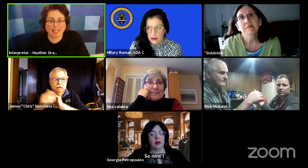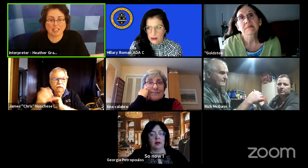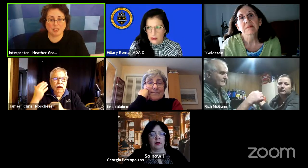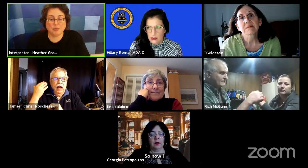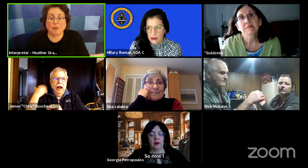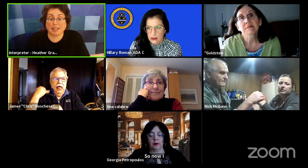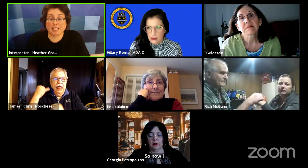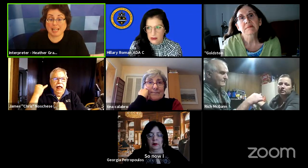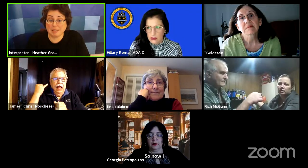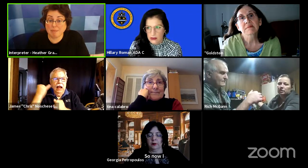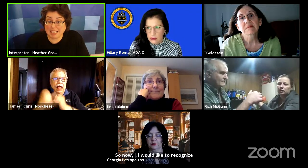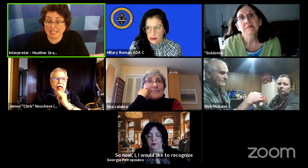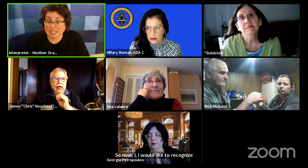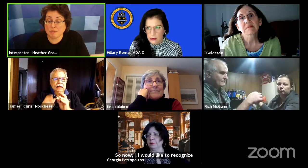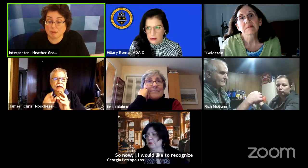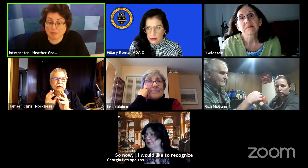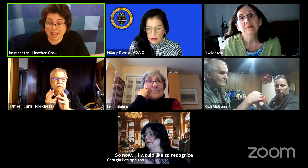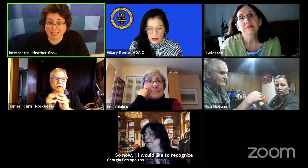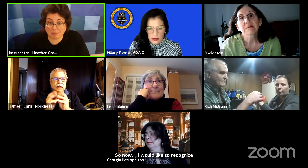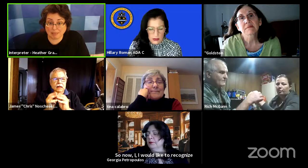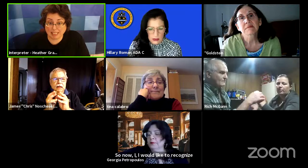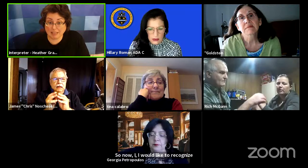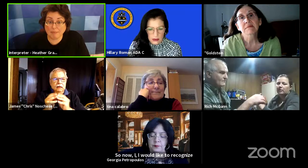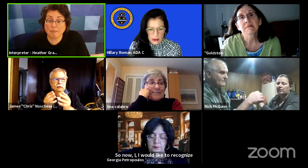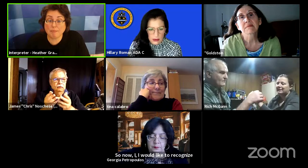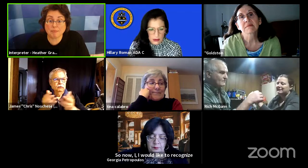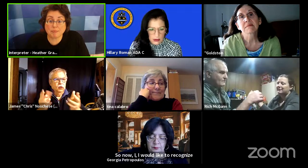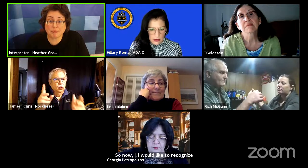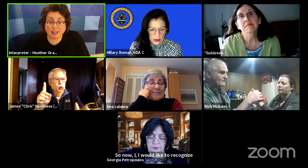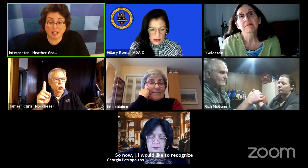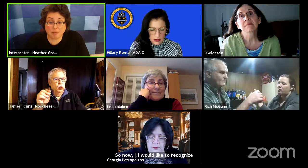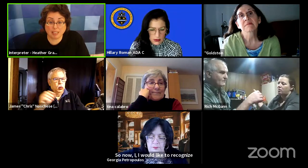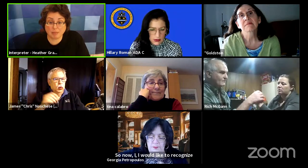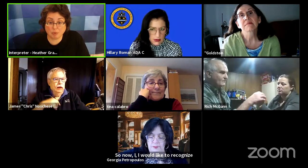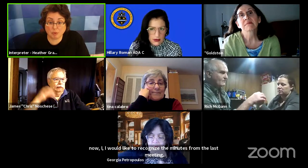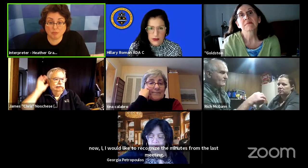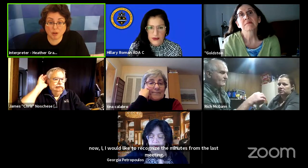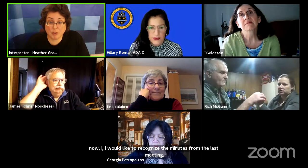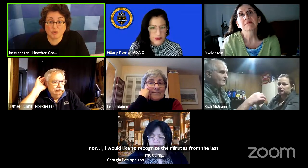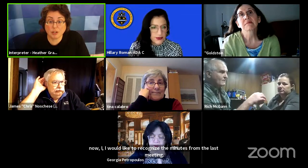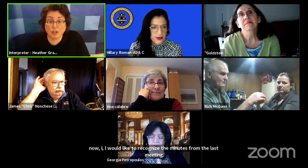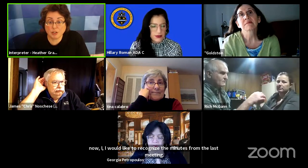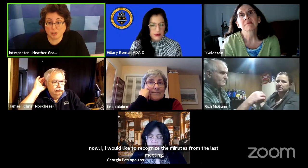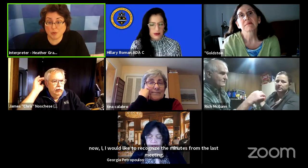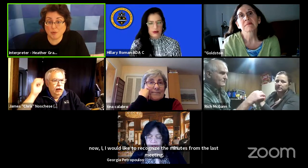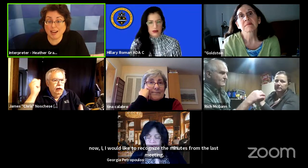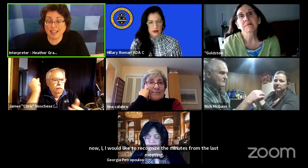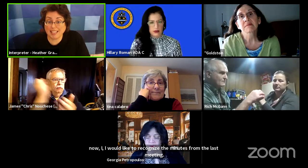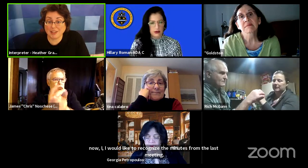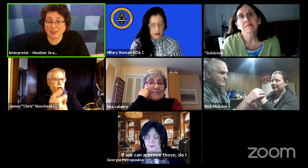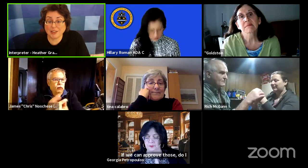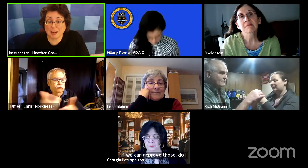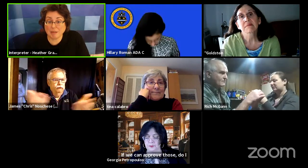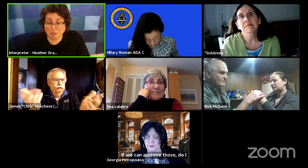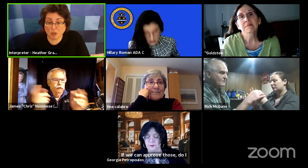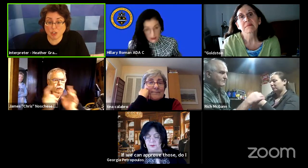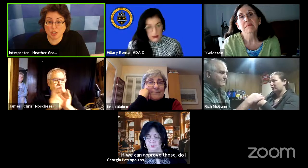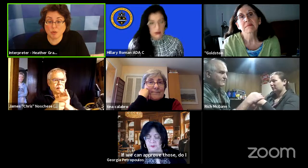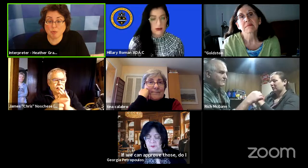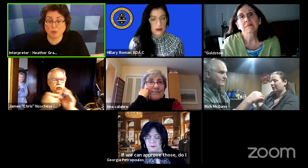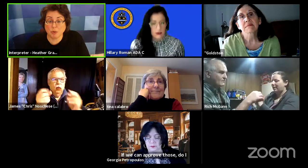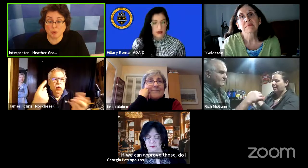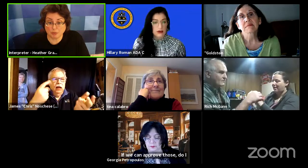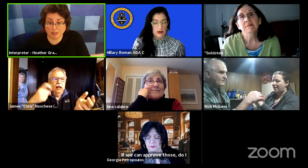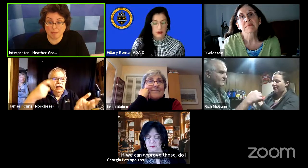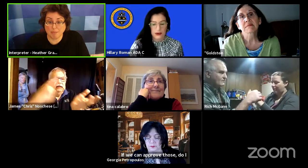I would like to recognize the minutes from the last meeting, if we can approve those. Do I hear a motion